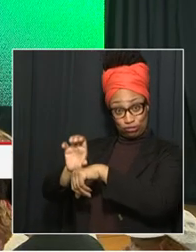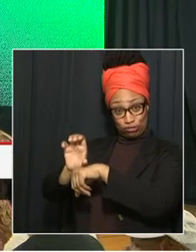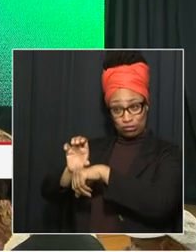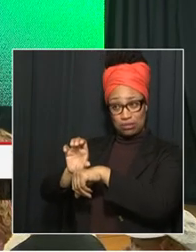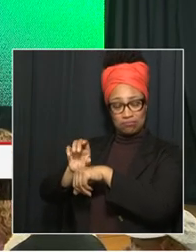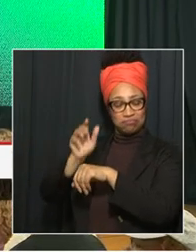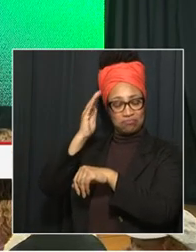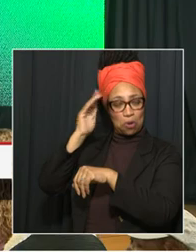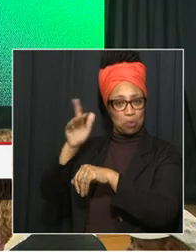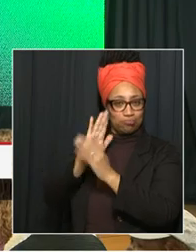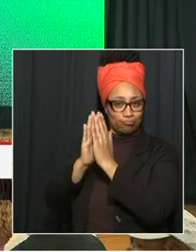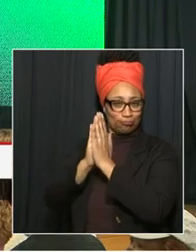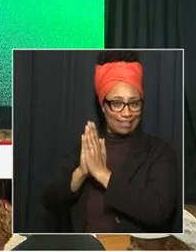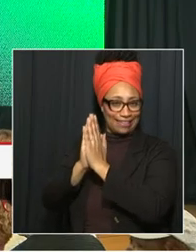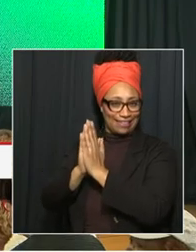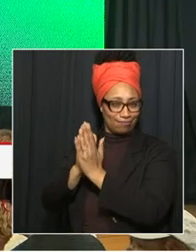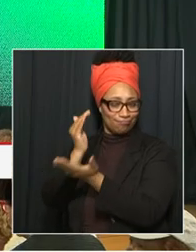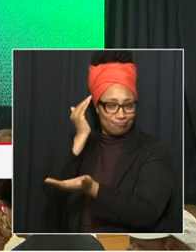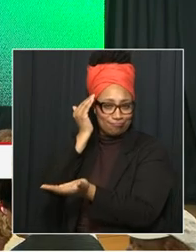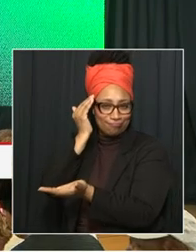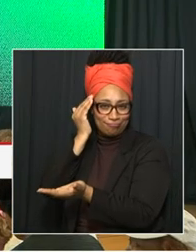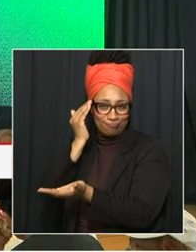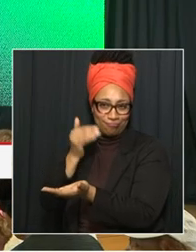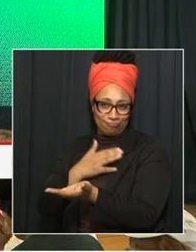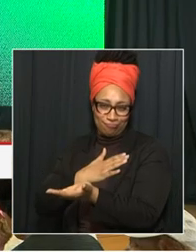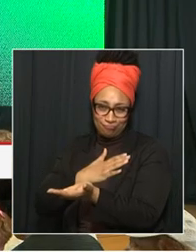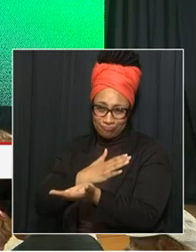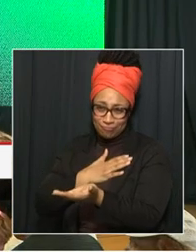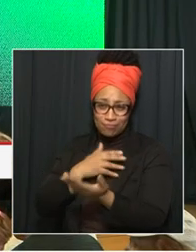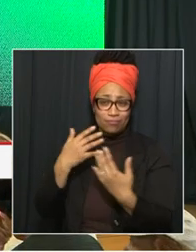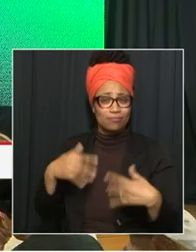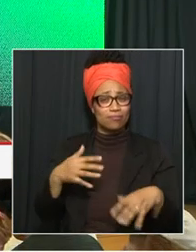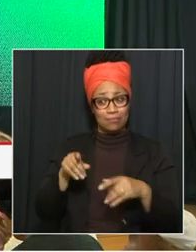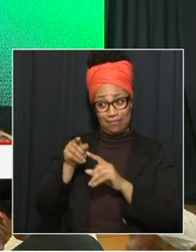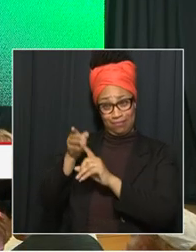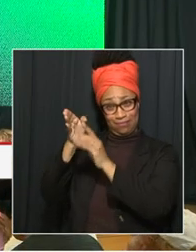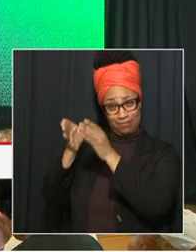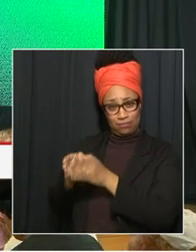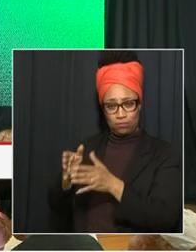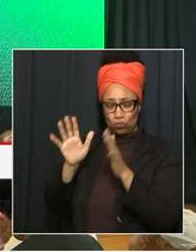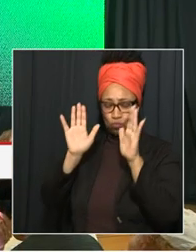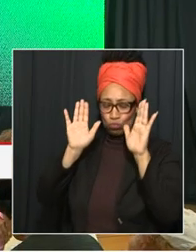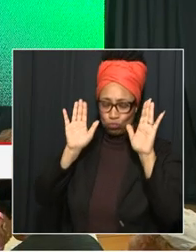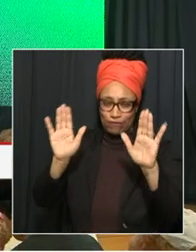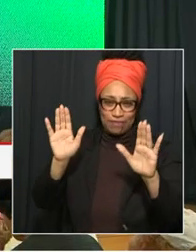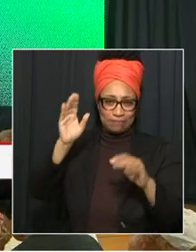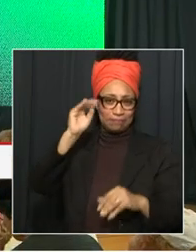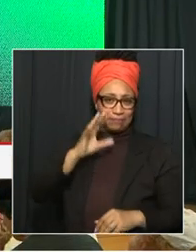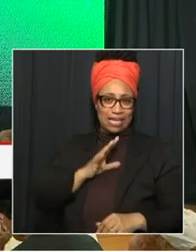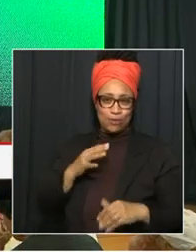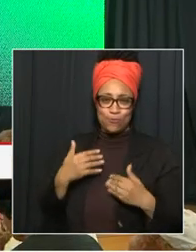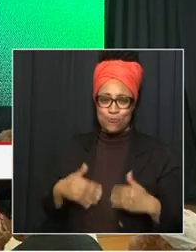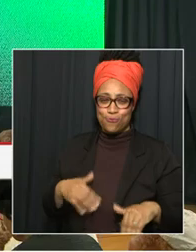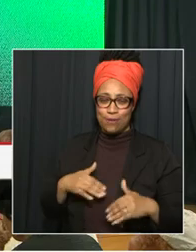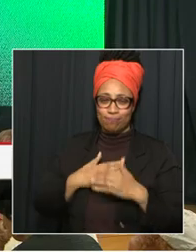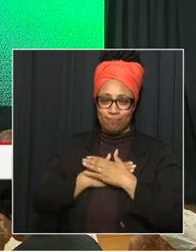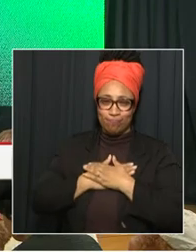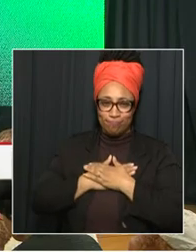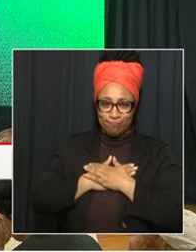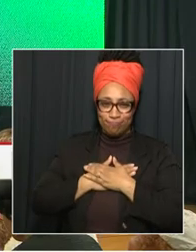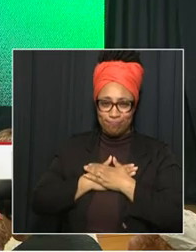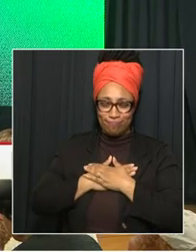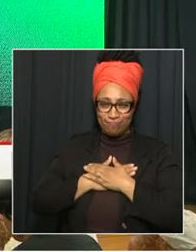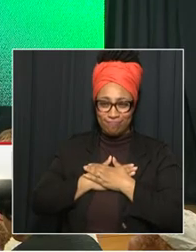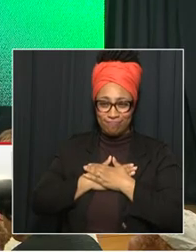of a truly, truly wonderful man. So you heard Steve. I have, for the last